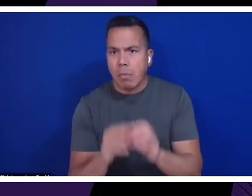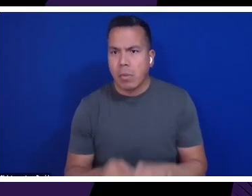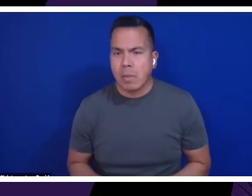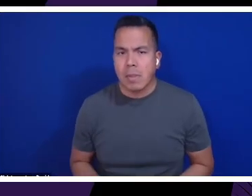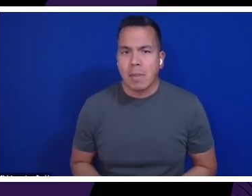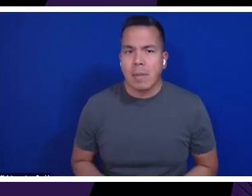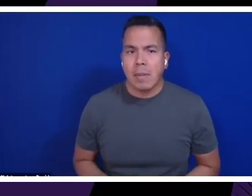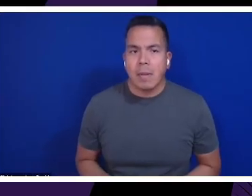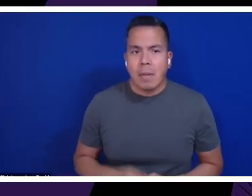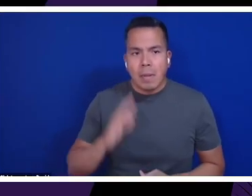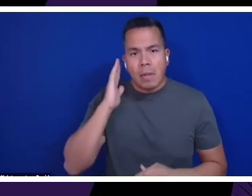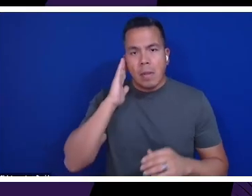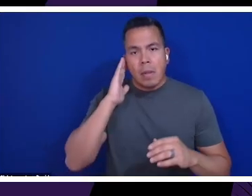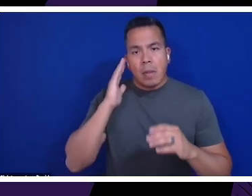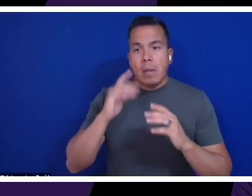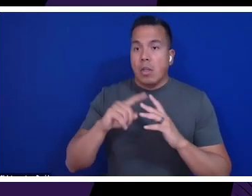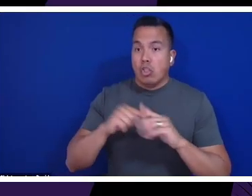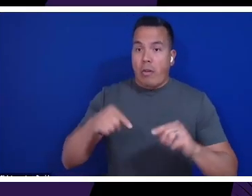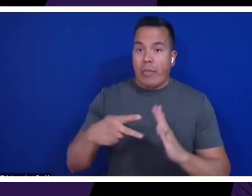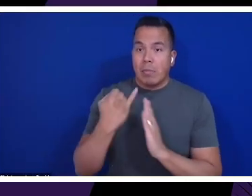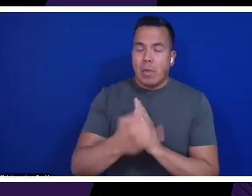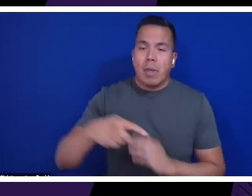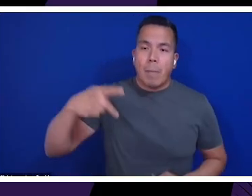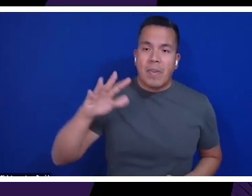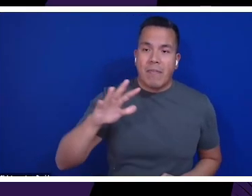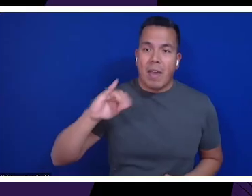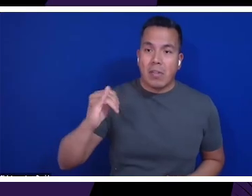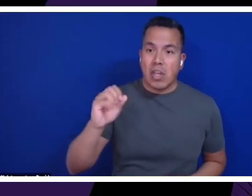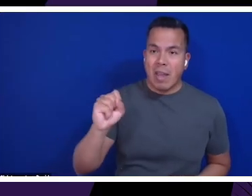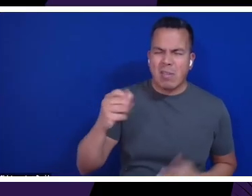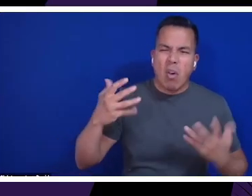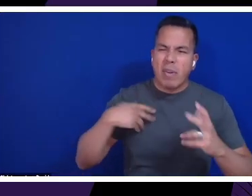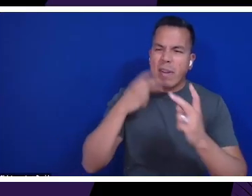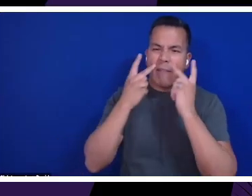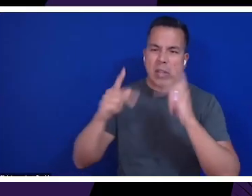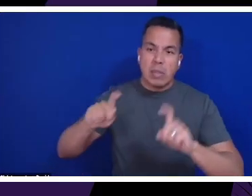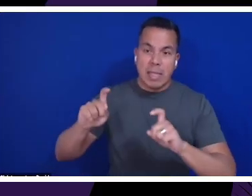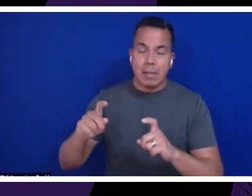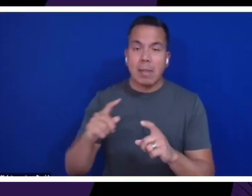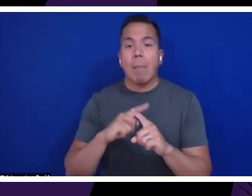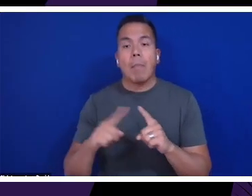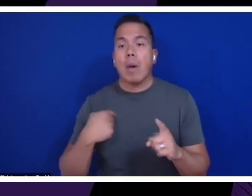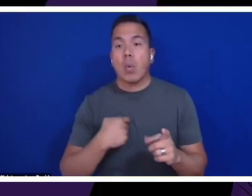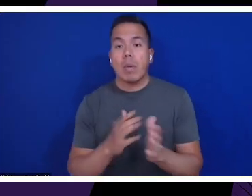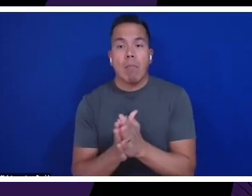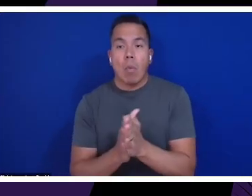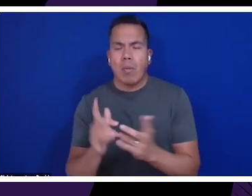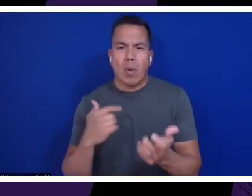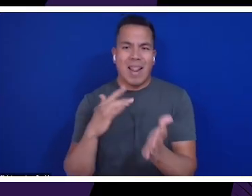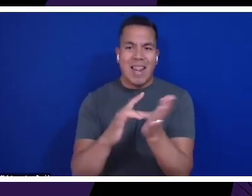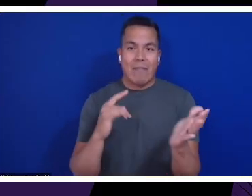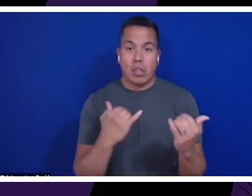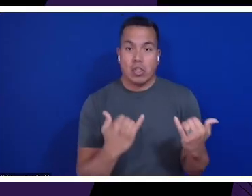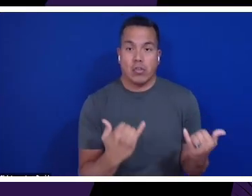Originally, starting in the project, P5.js already had visual tests, and the motivation was to see if we could leverage the existing test